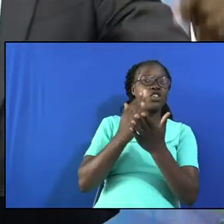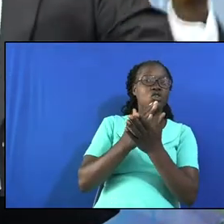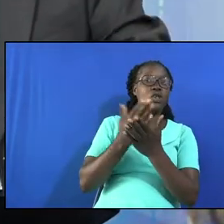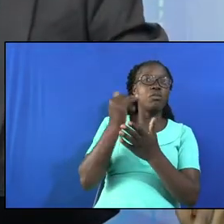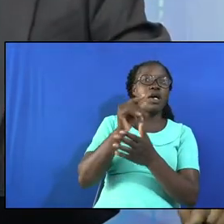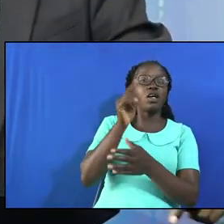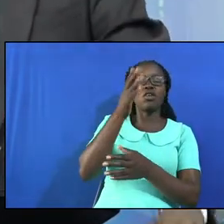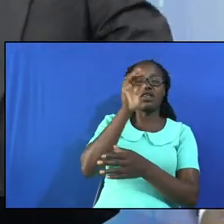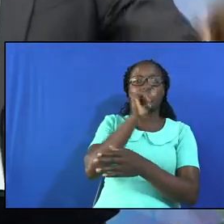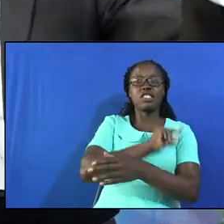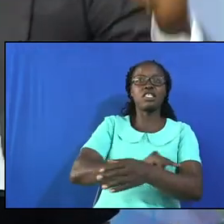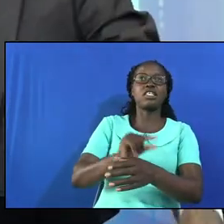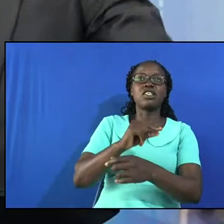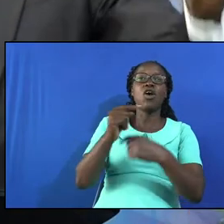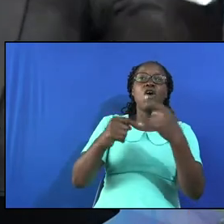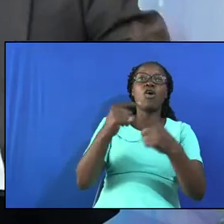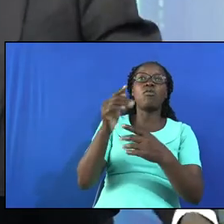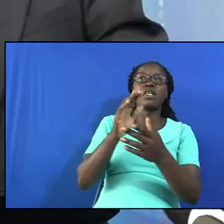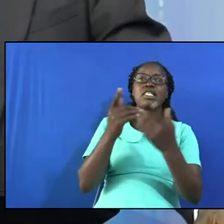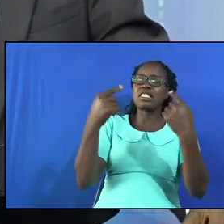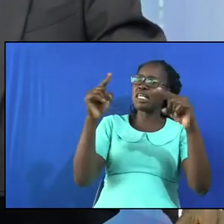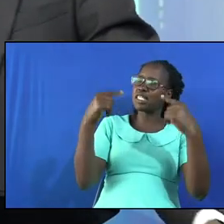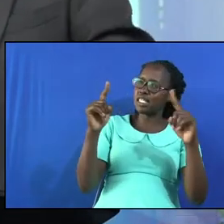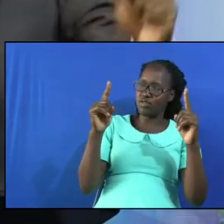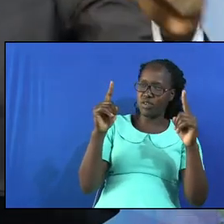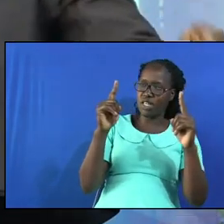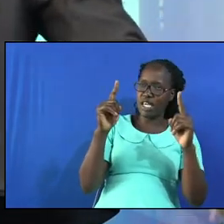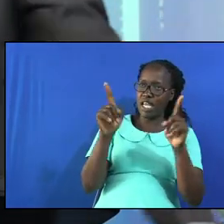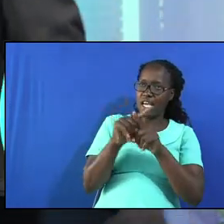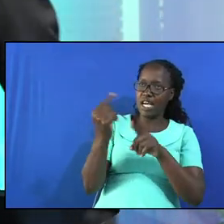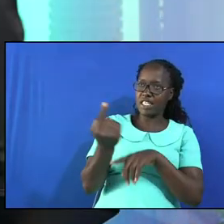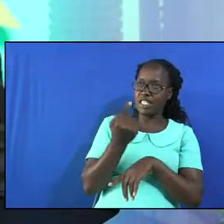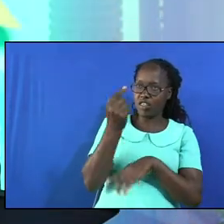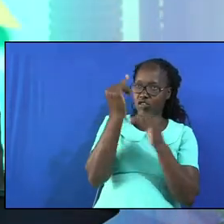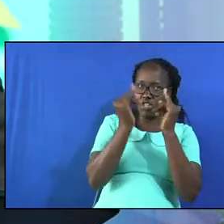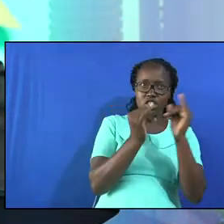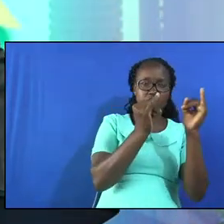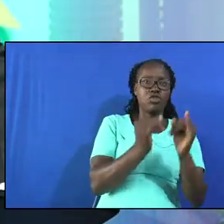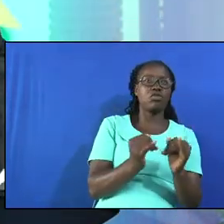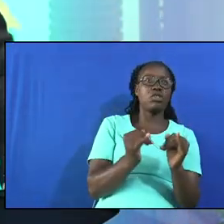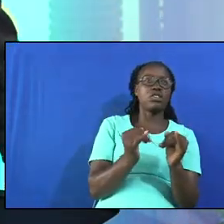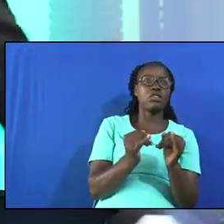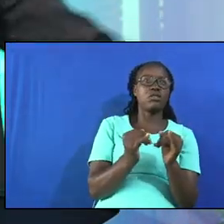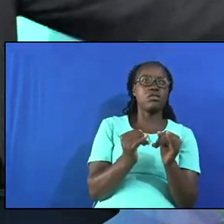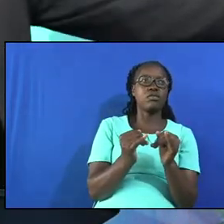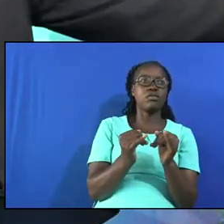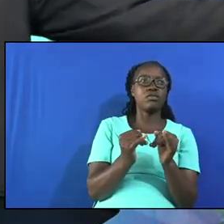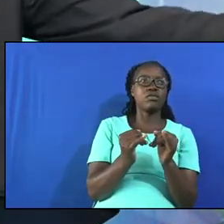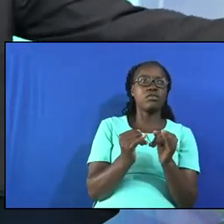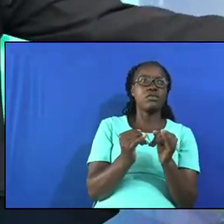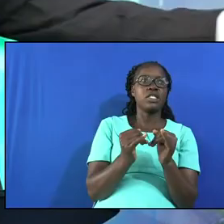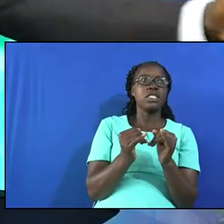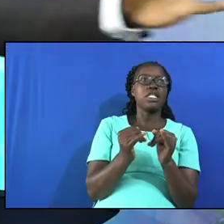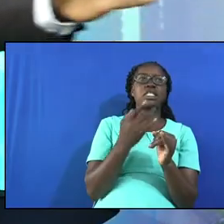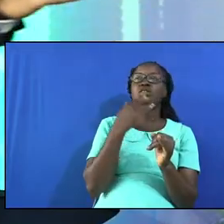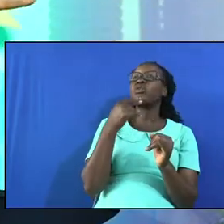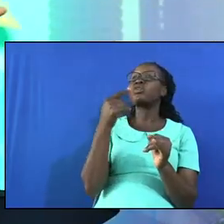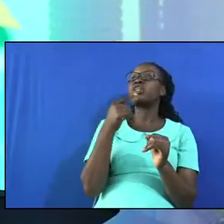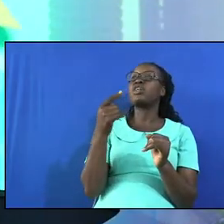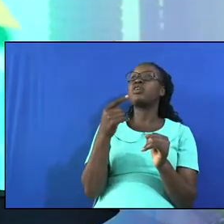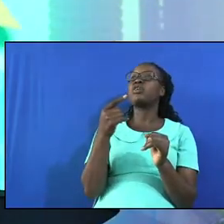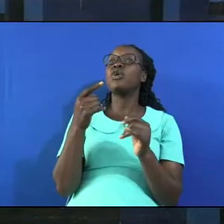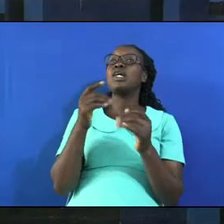by God's grace, operate successfully as single individuals. I just came to tell you,